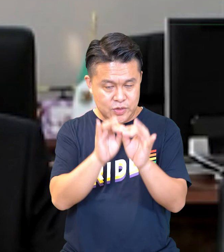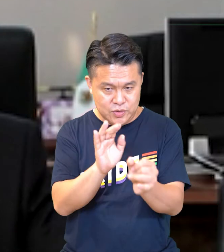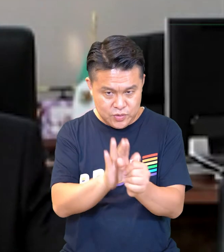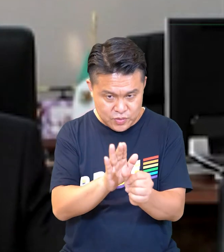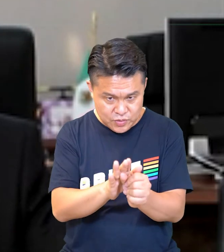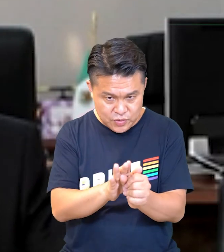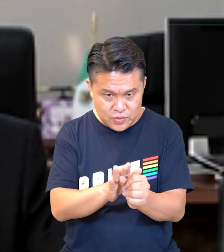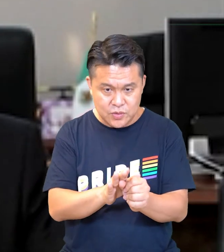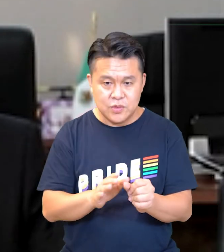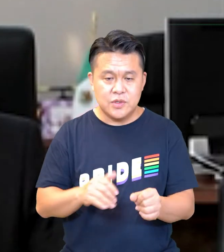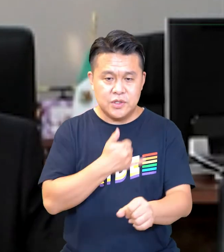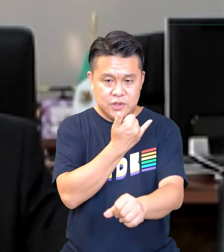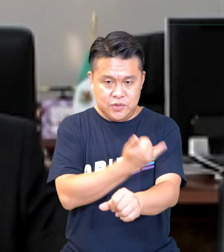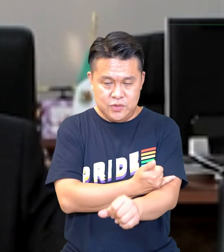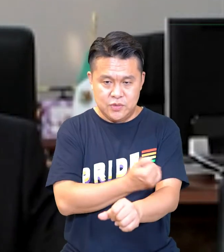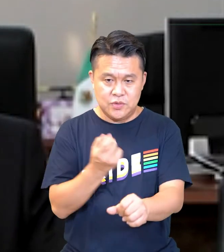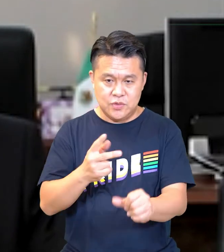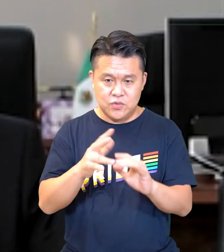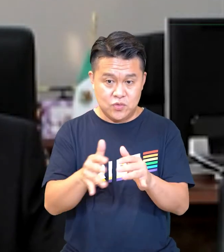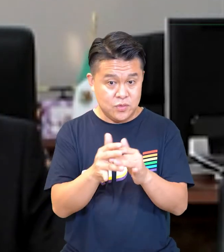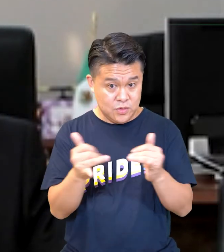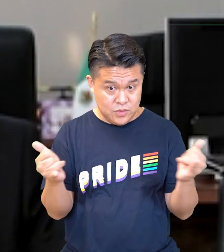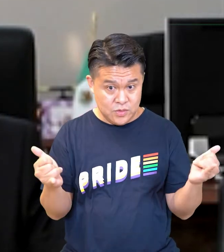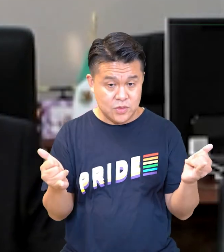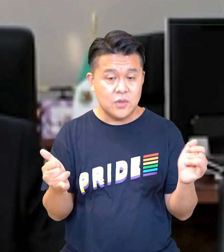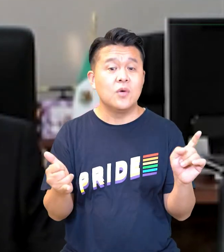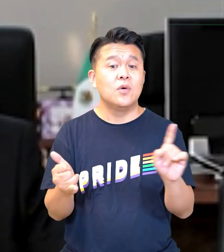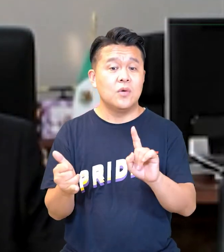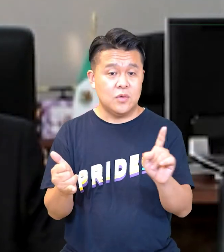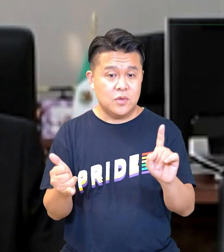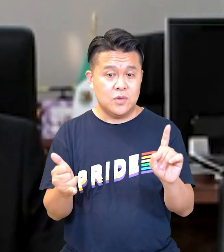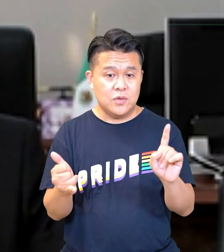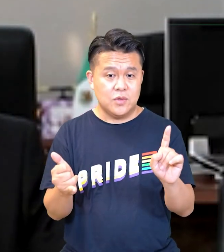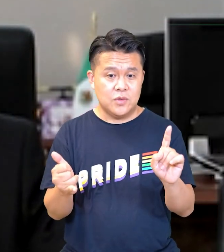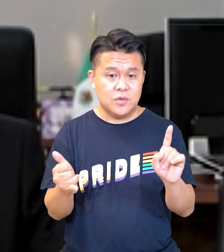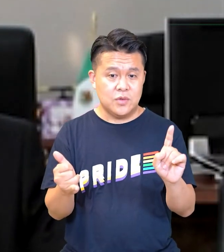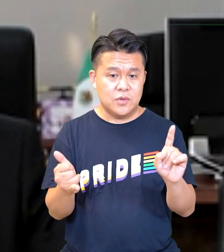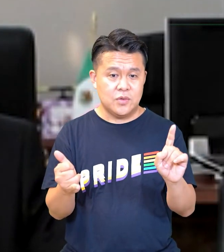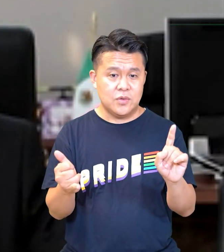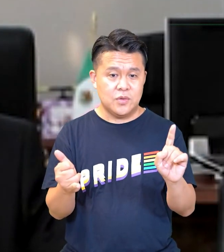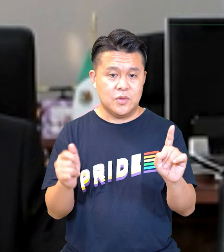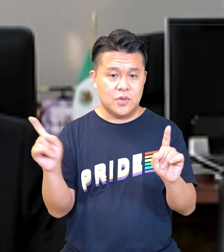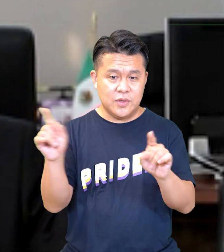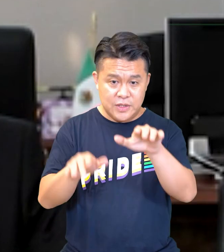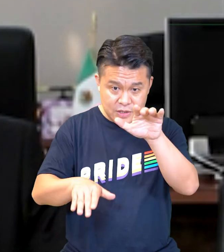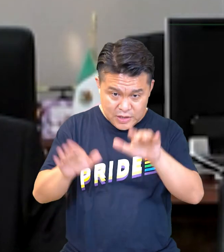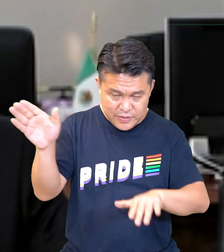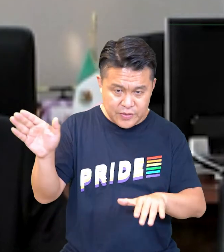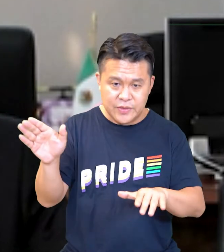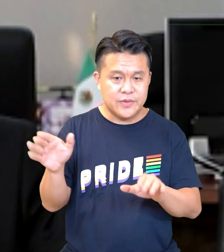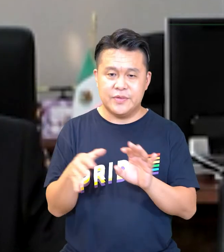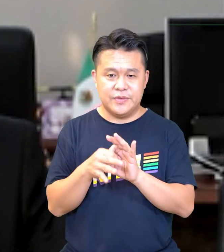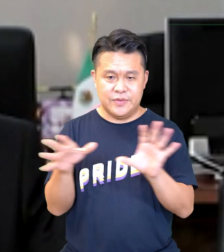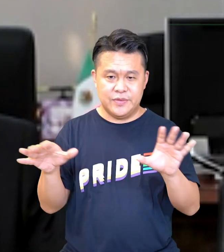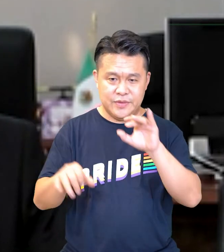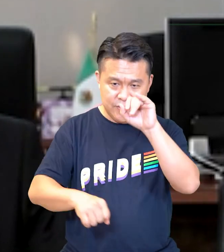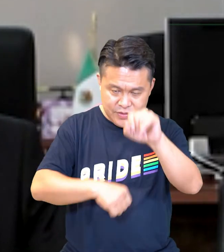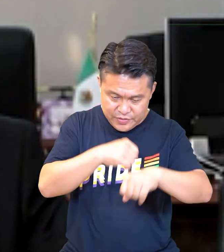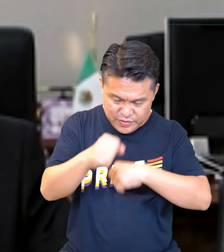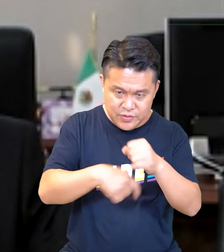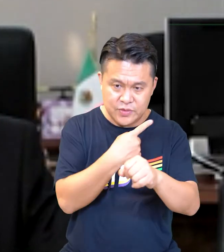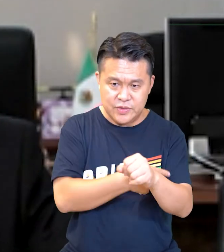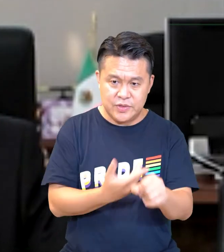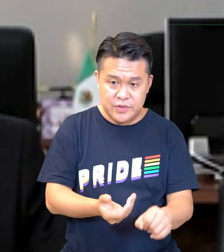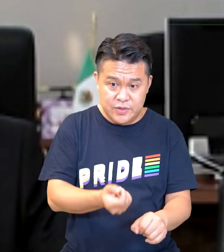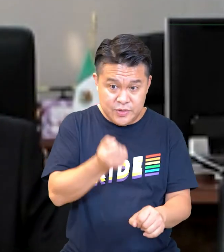event, we reiterate our commitment to human rights and to the enjoyment of these